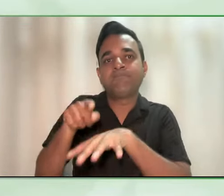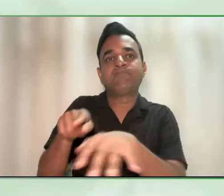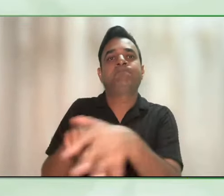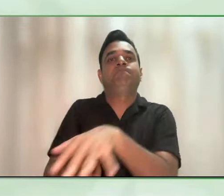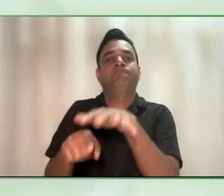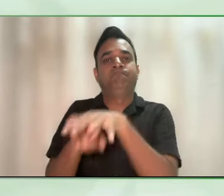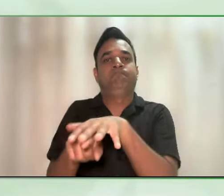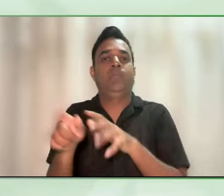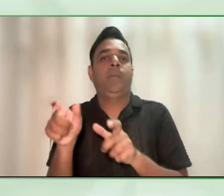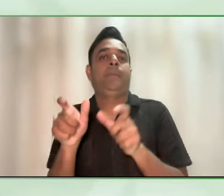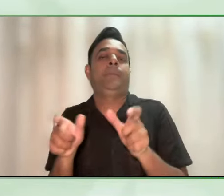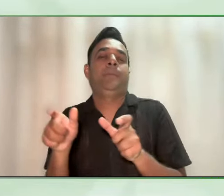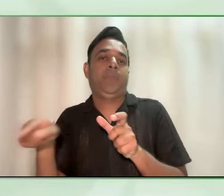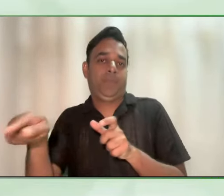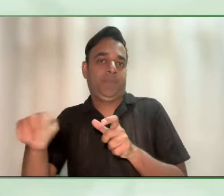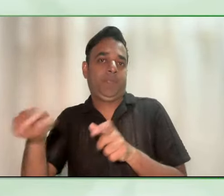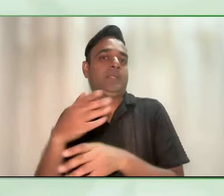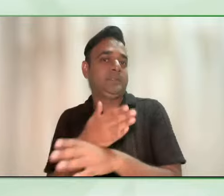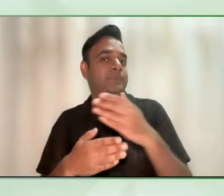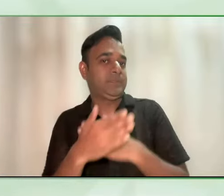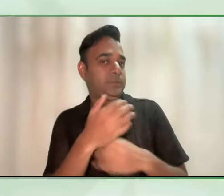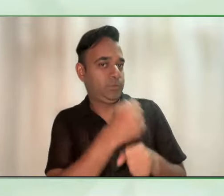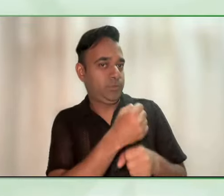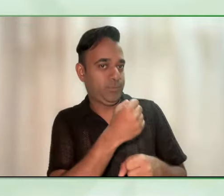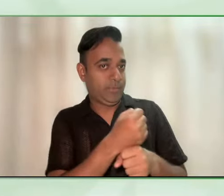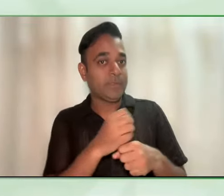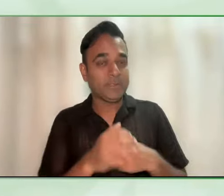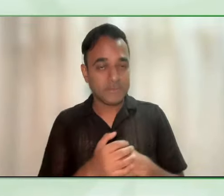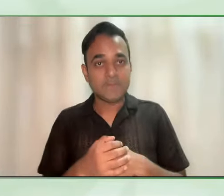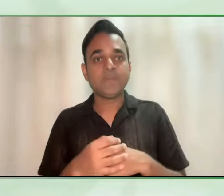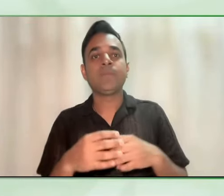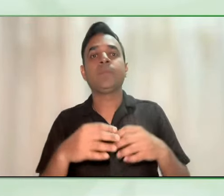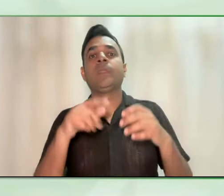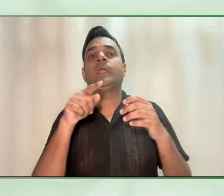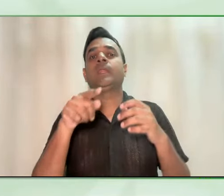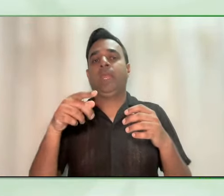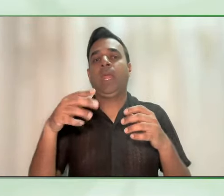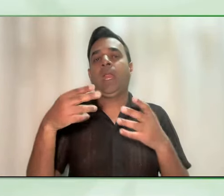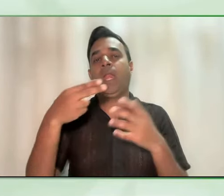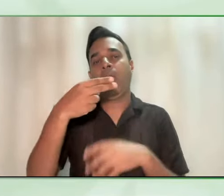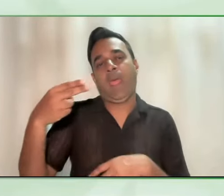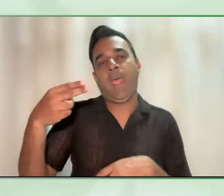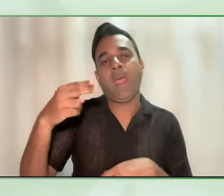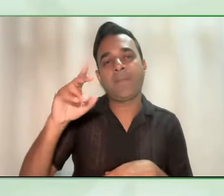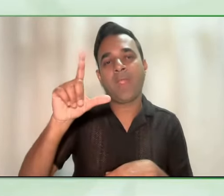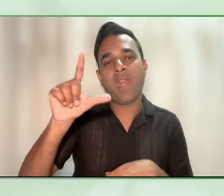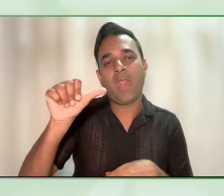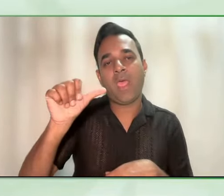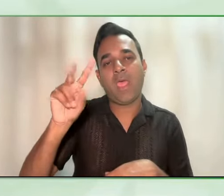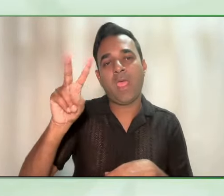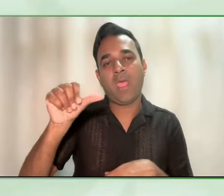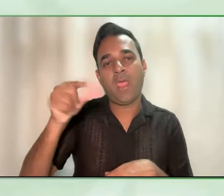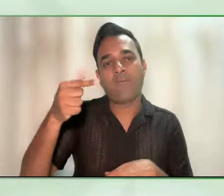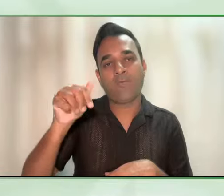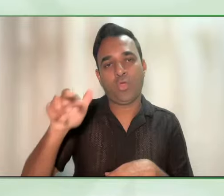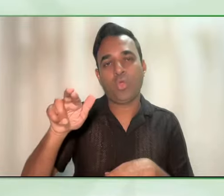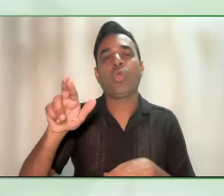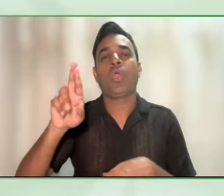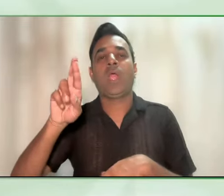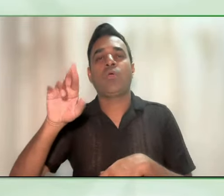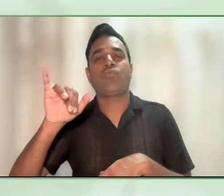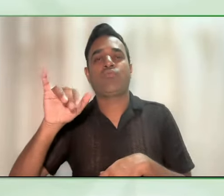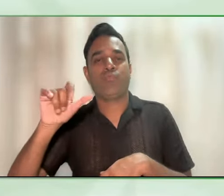supported employment as a theme is very central in that project. What are the lessons that you've learned so far when it comes to supported